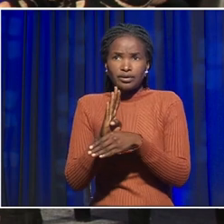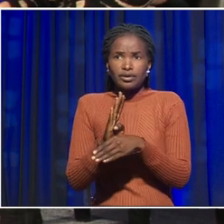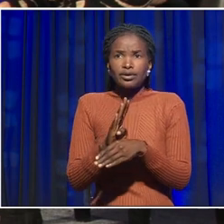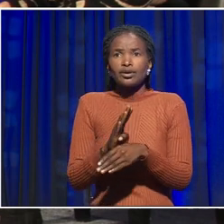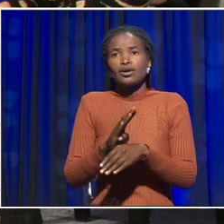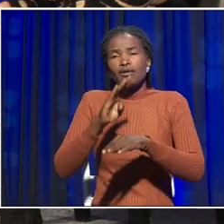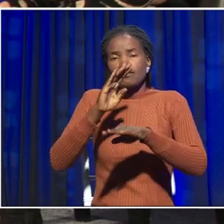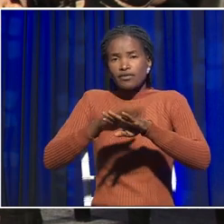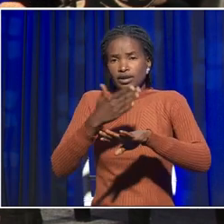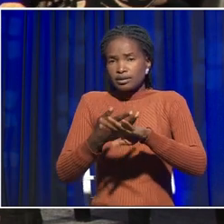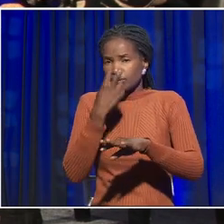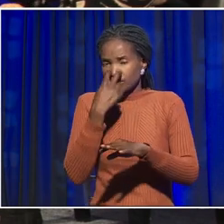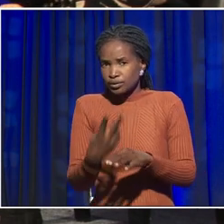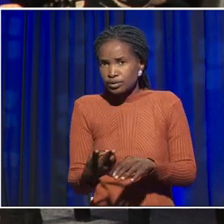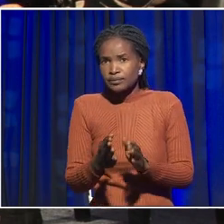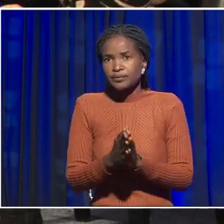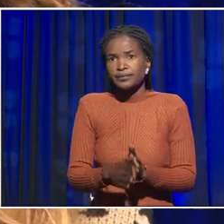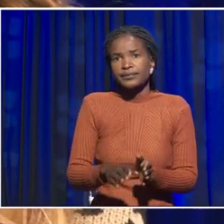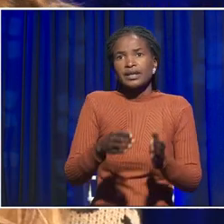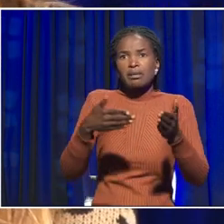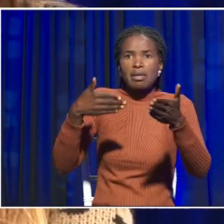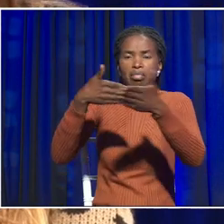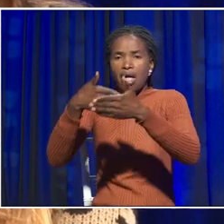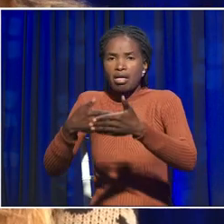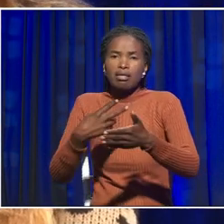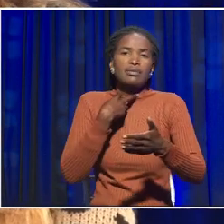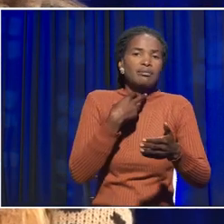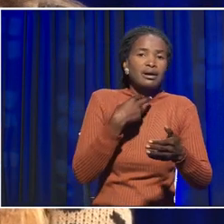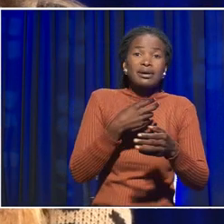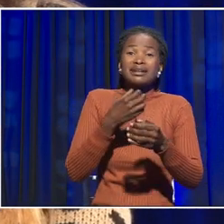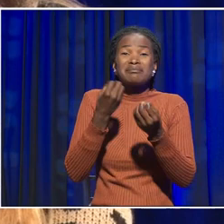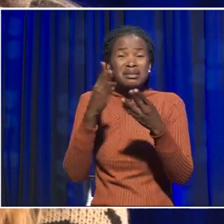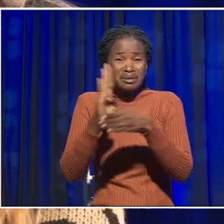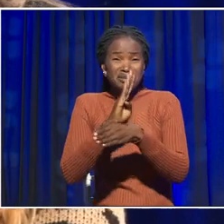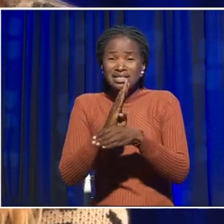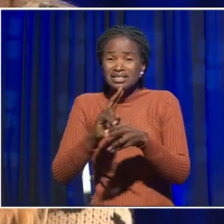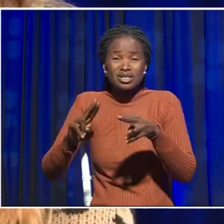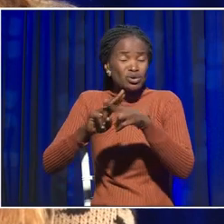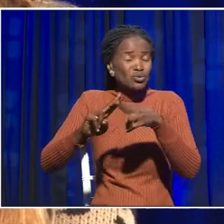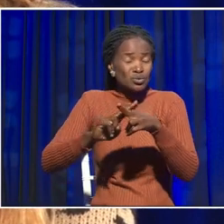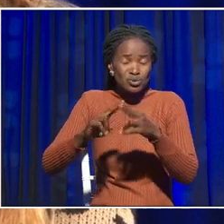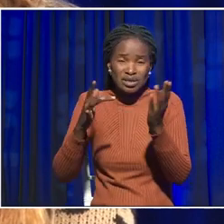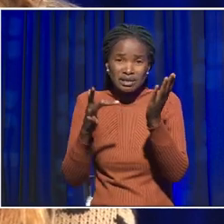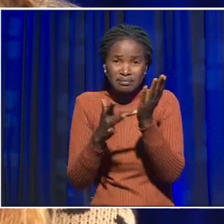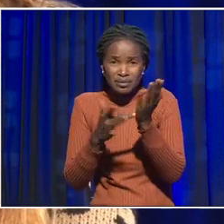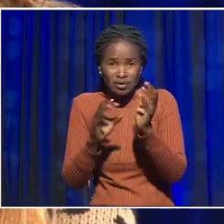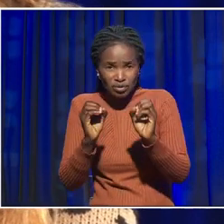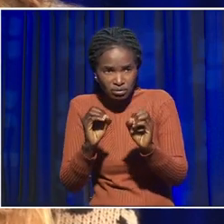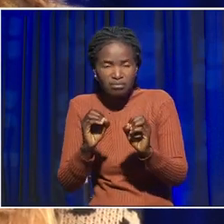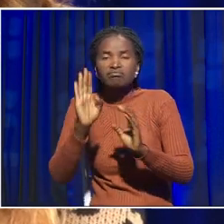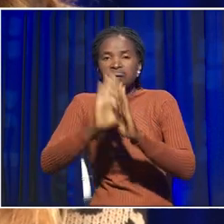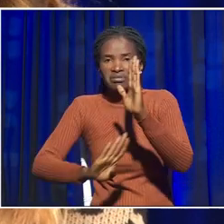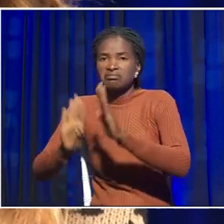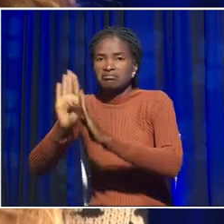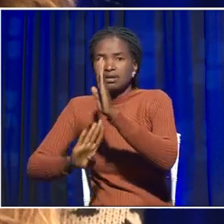find some detour, but the whole principle of failing, as you tell also to the company all the time, is not